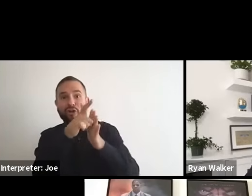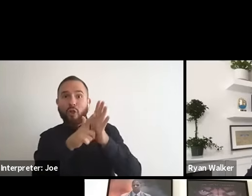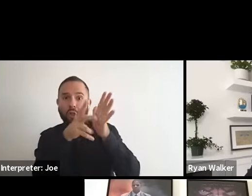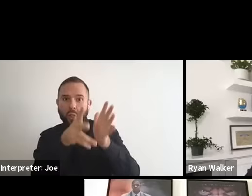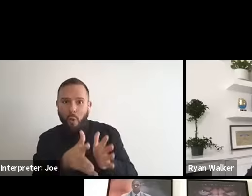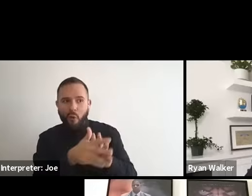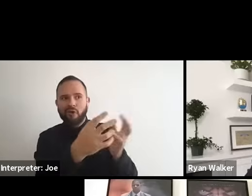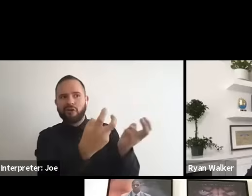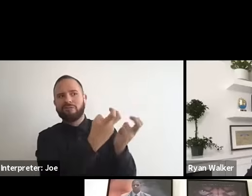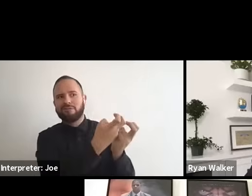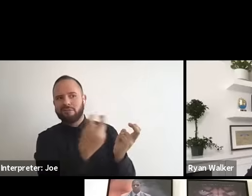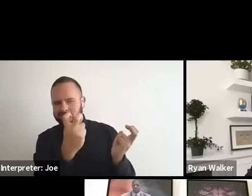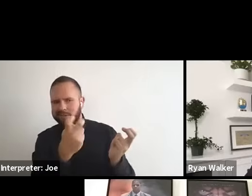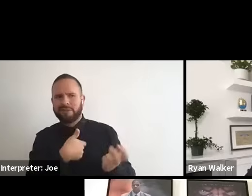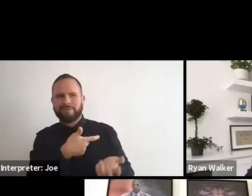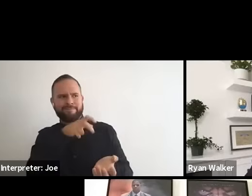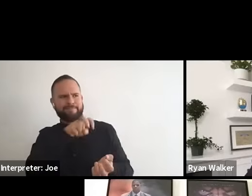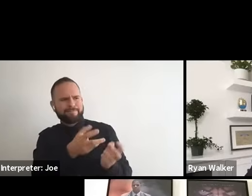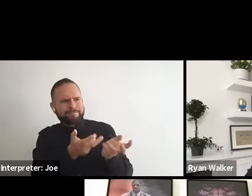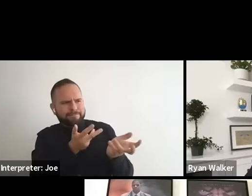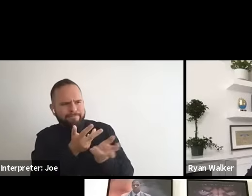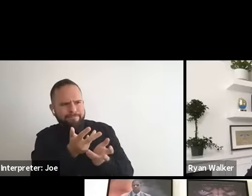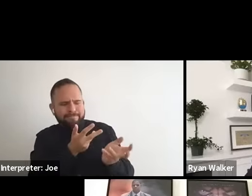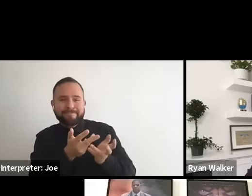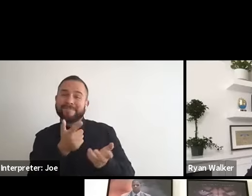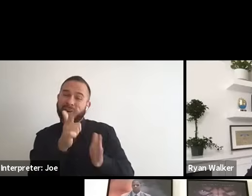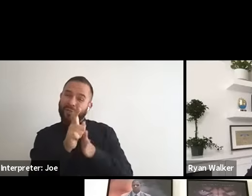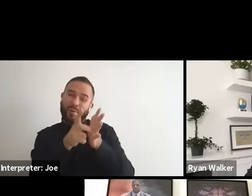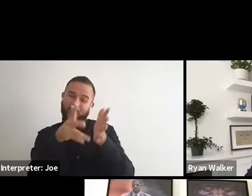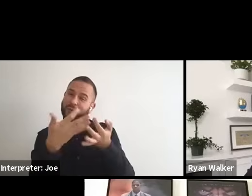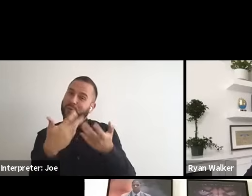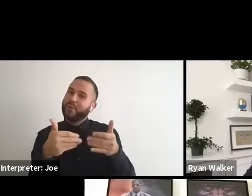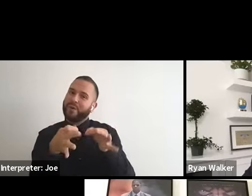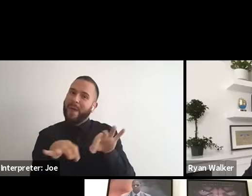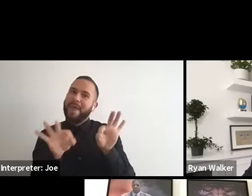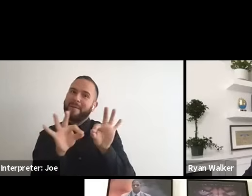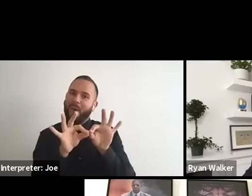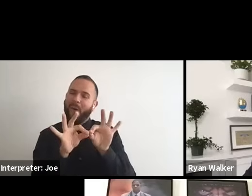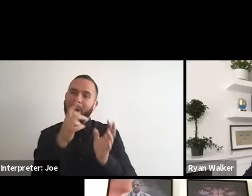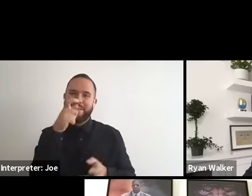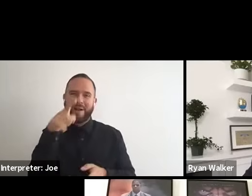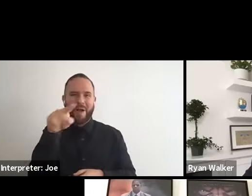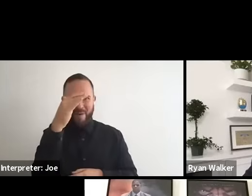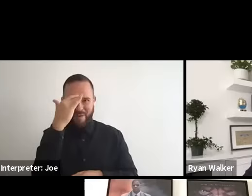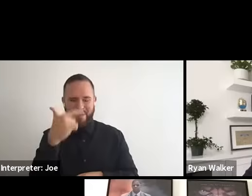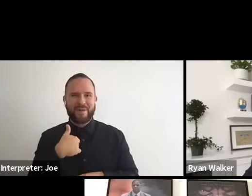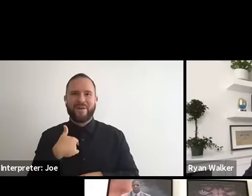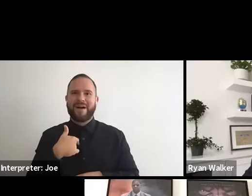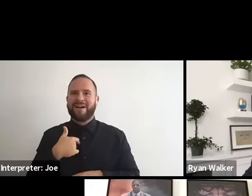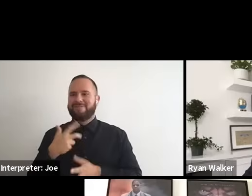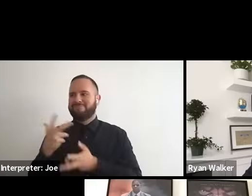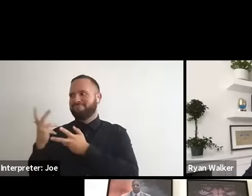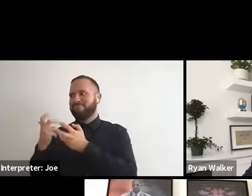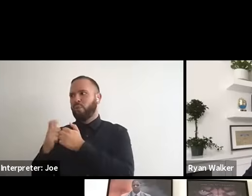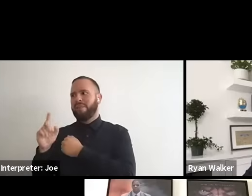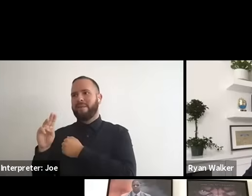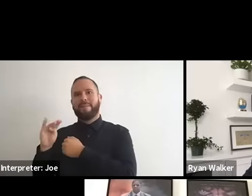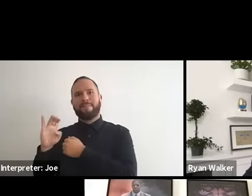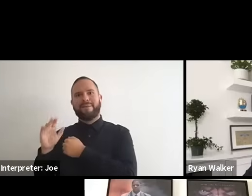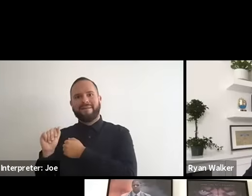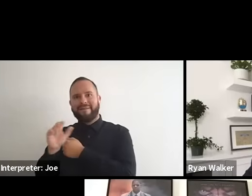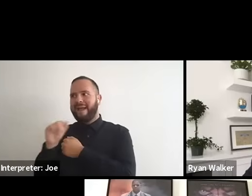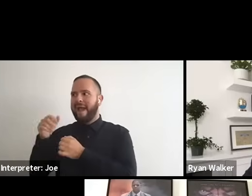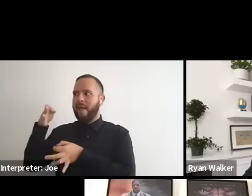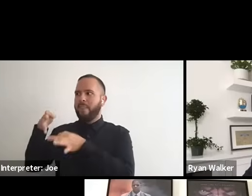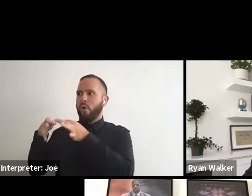the most important person here because, I deal with media and I deal with the court of public opinion,